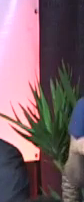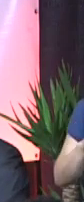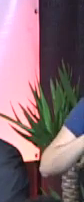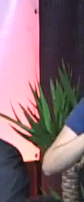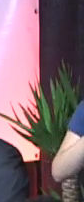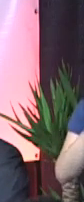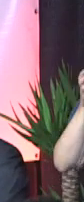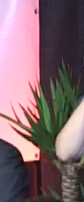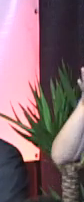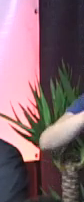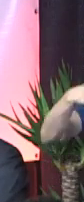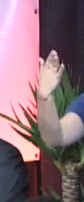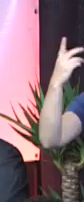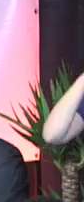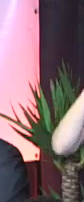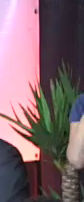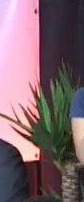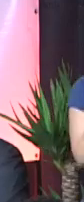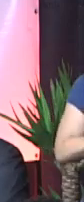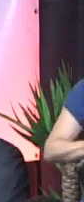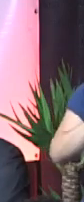now we'll take some of our first questions.